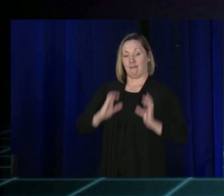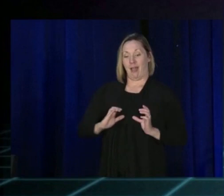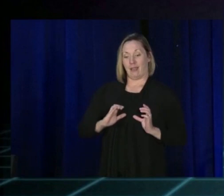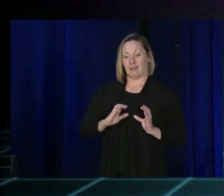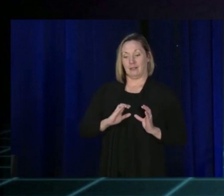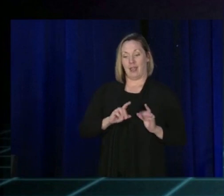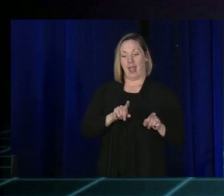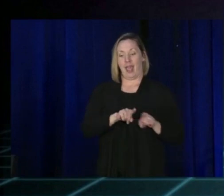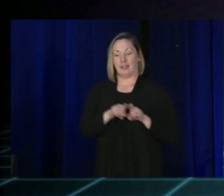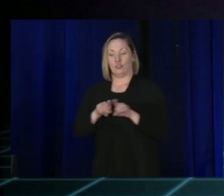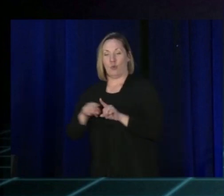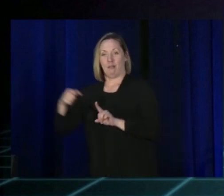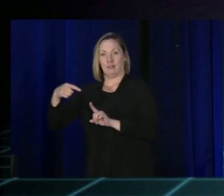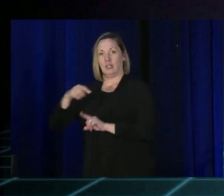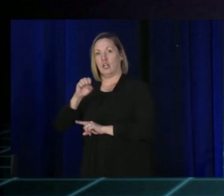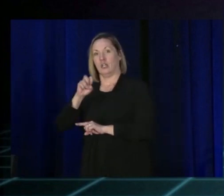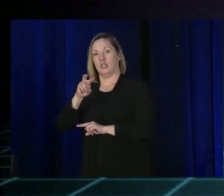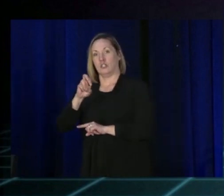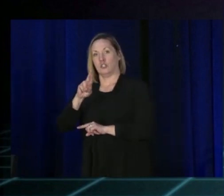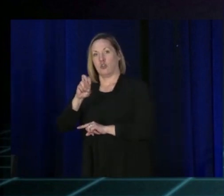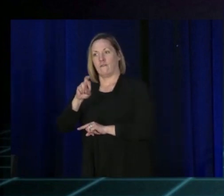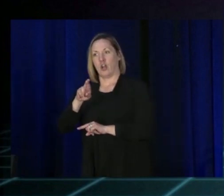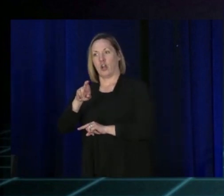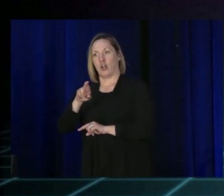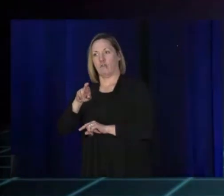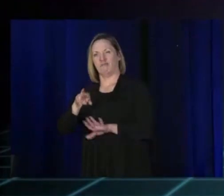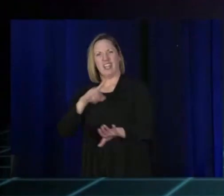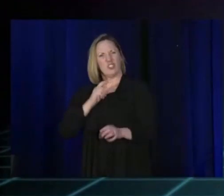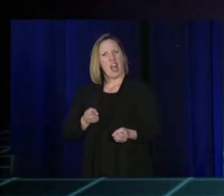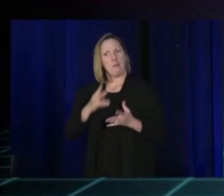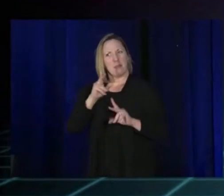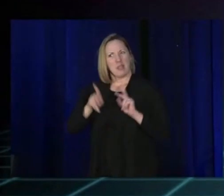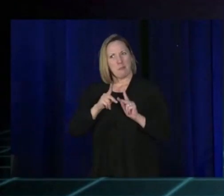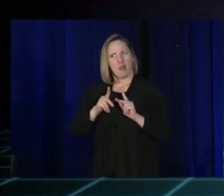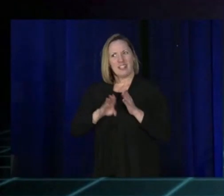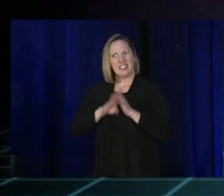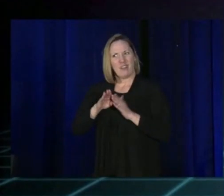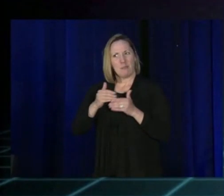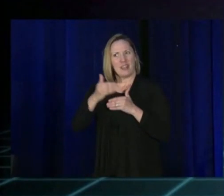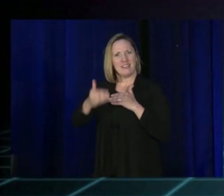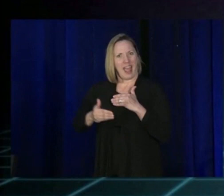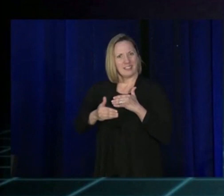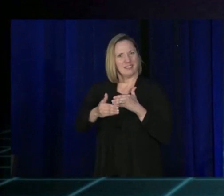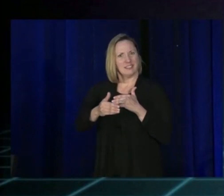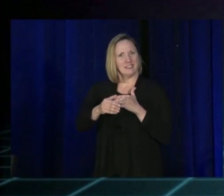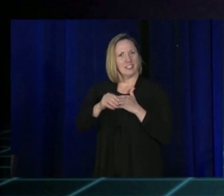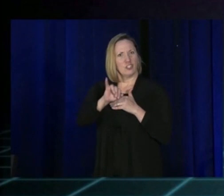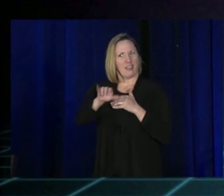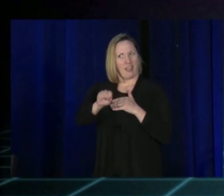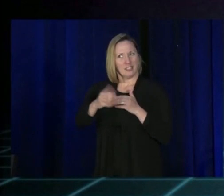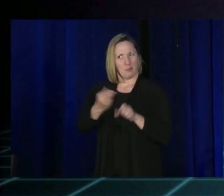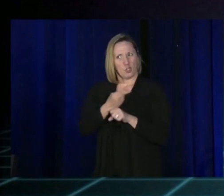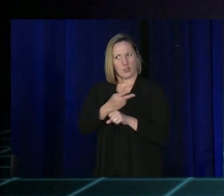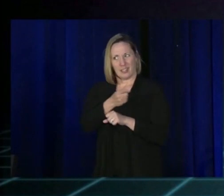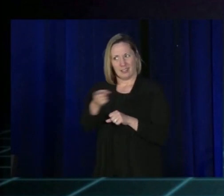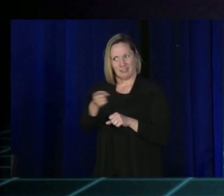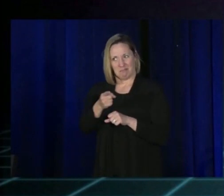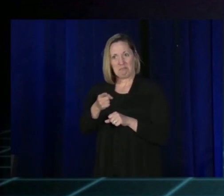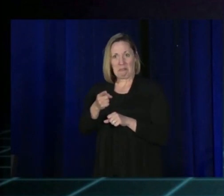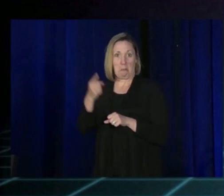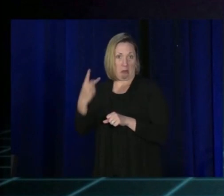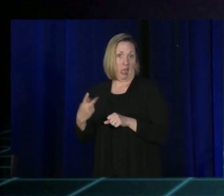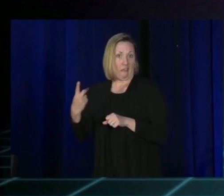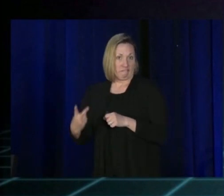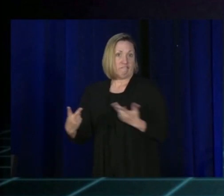server. So actually, how many people here developing Next.js have been using it? Okay, about half.